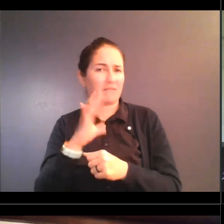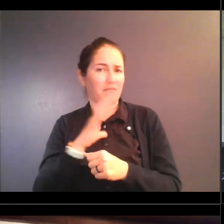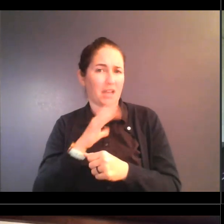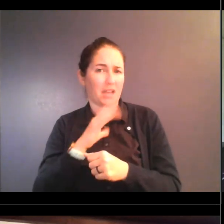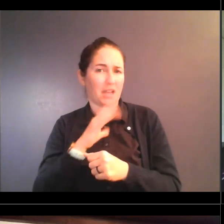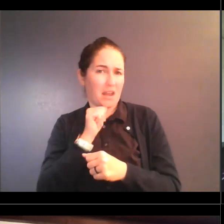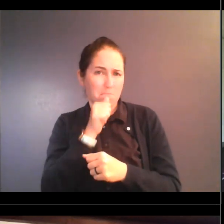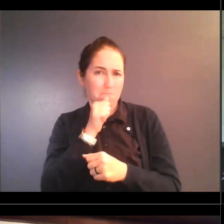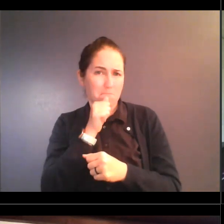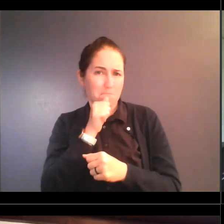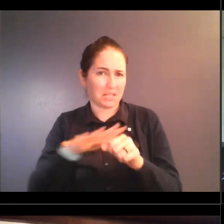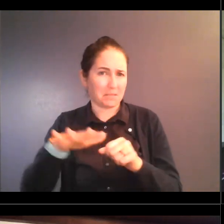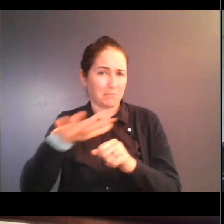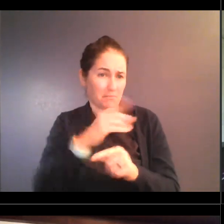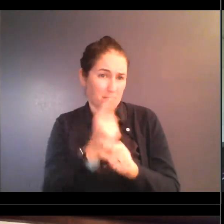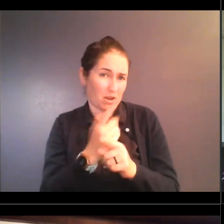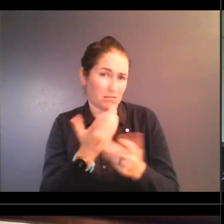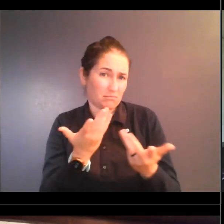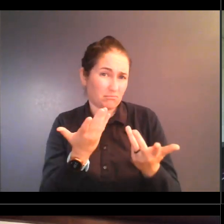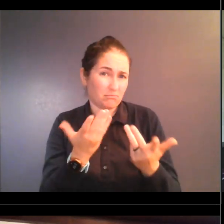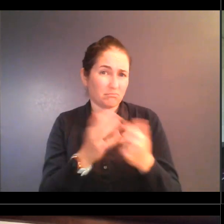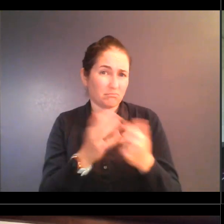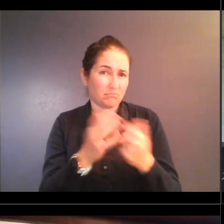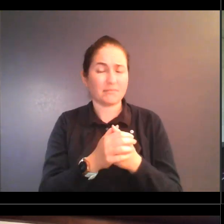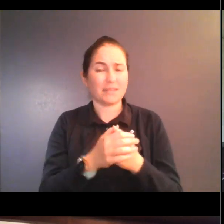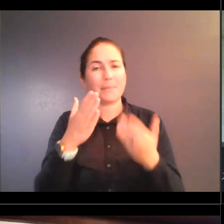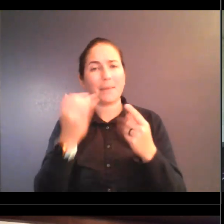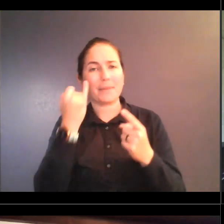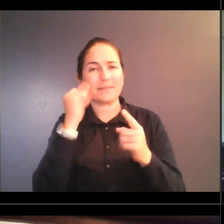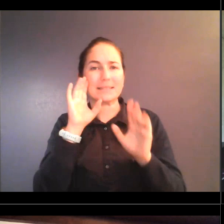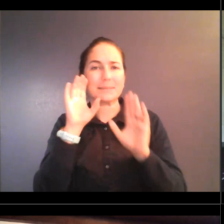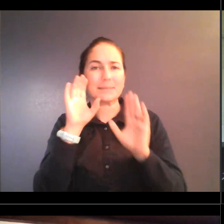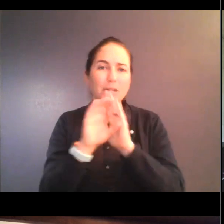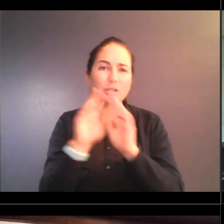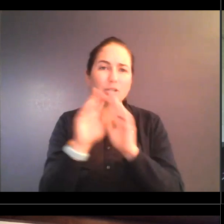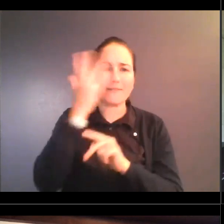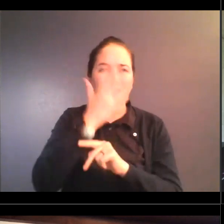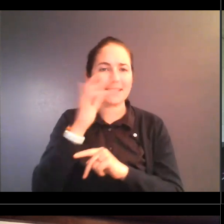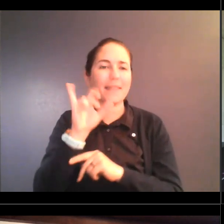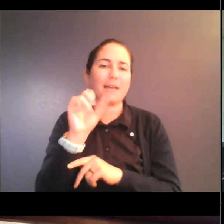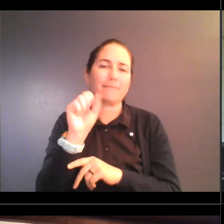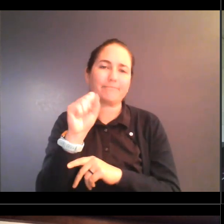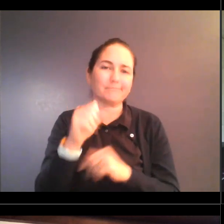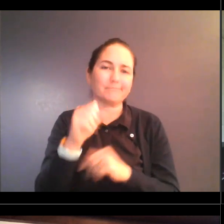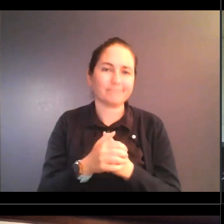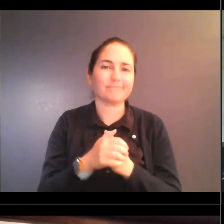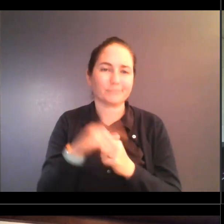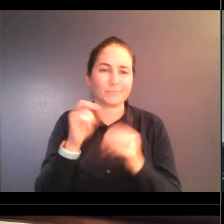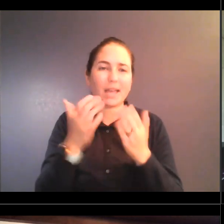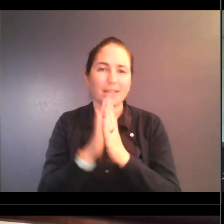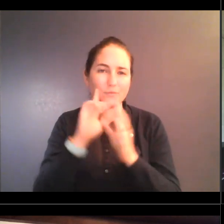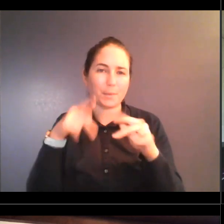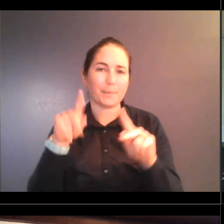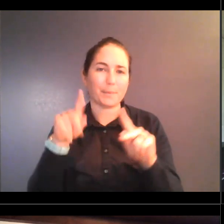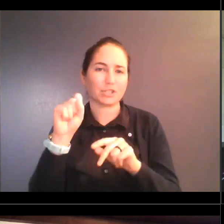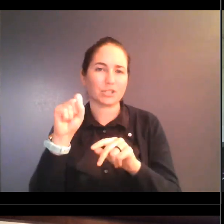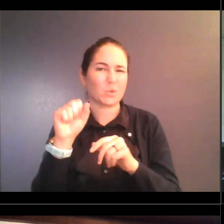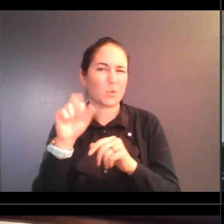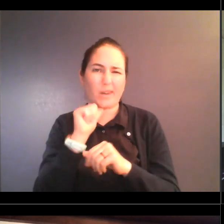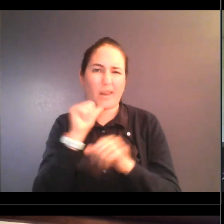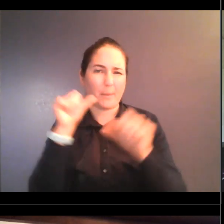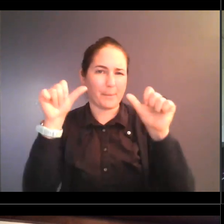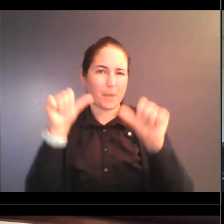space, right? You know, maybe for pictures of people's faces, things like that, you might want to ask or just avoid those.